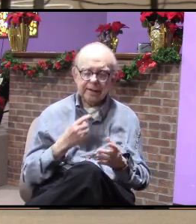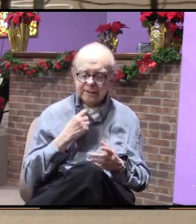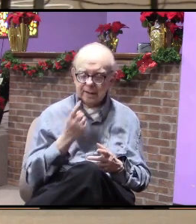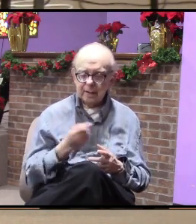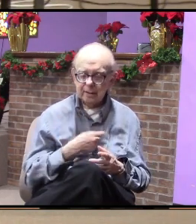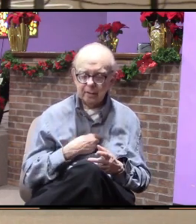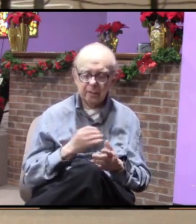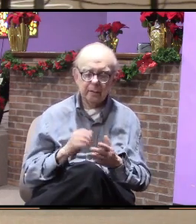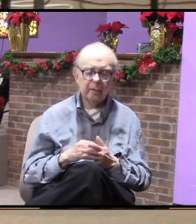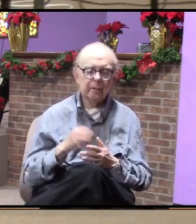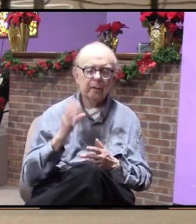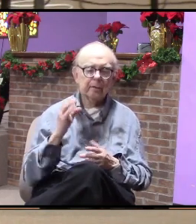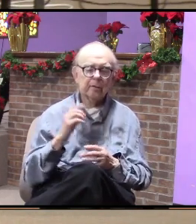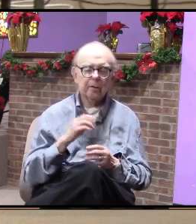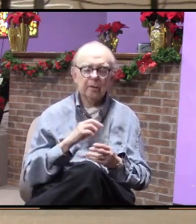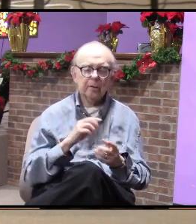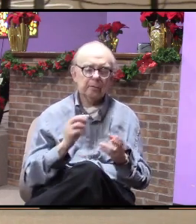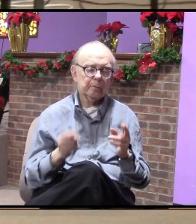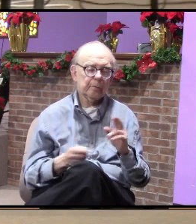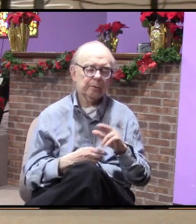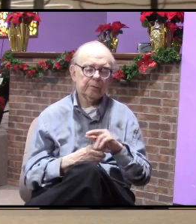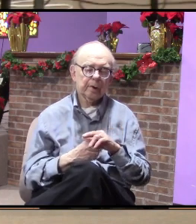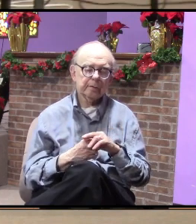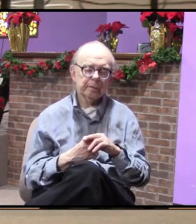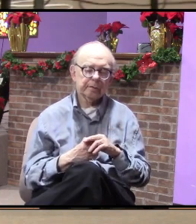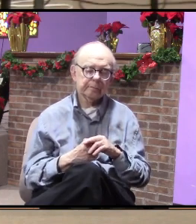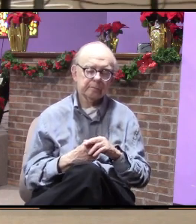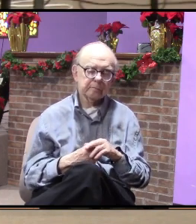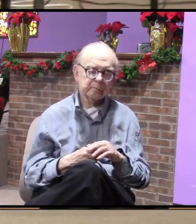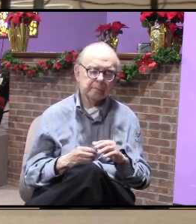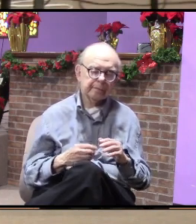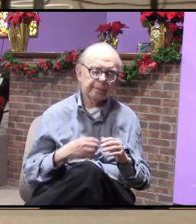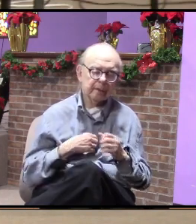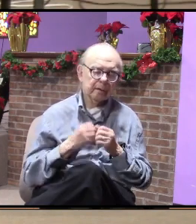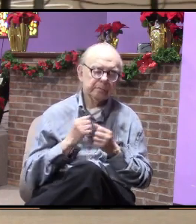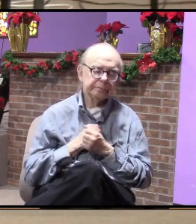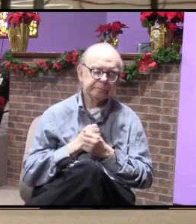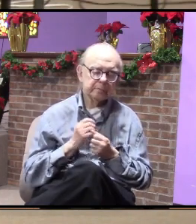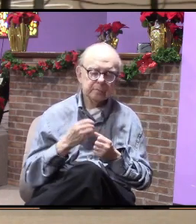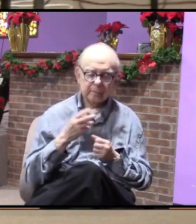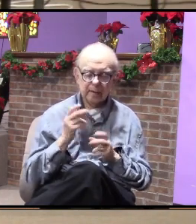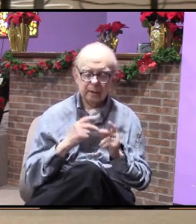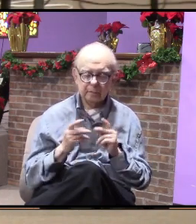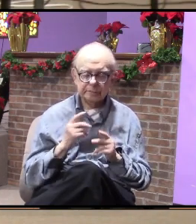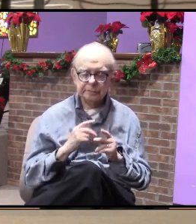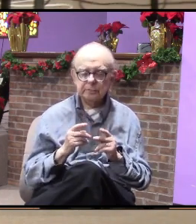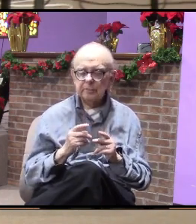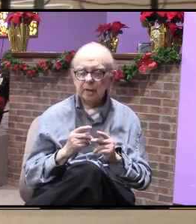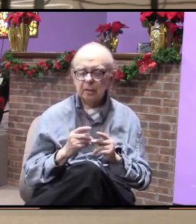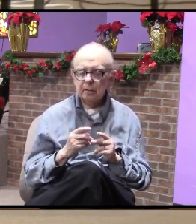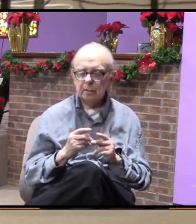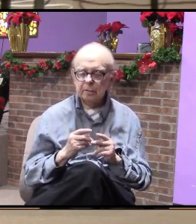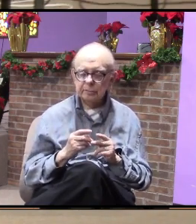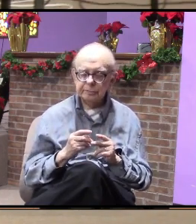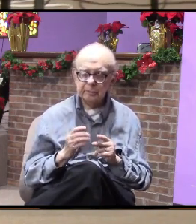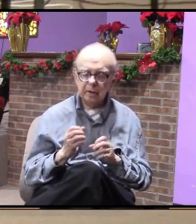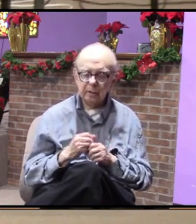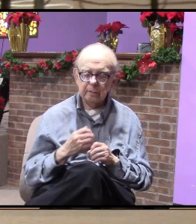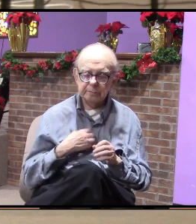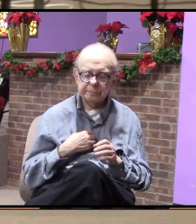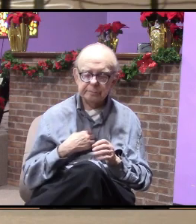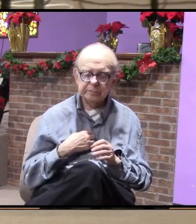us that the sun rotates. I love it when people say, well, you got to